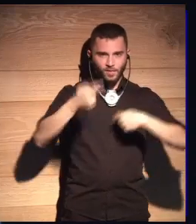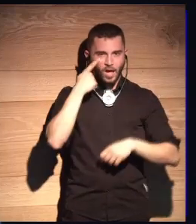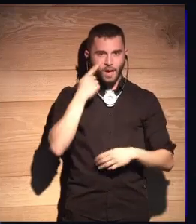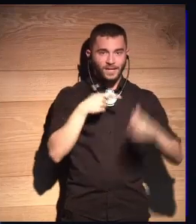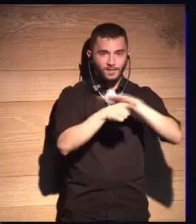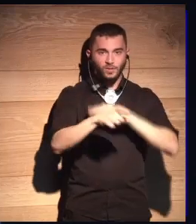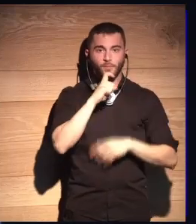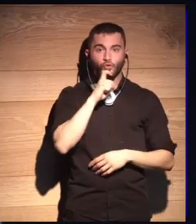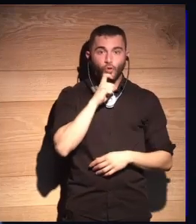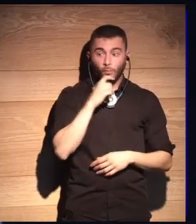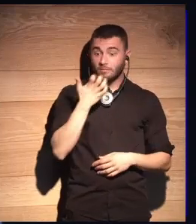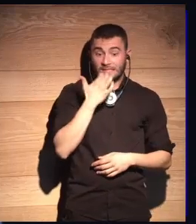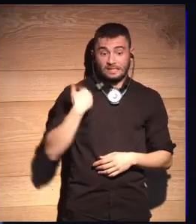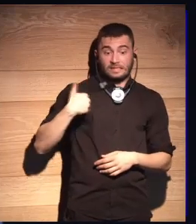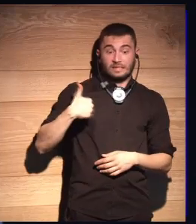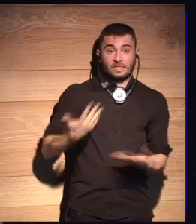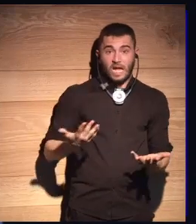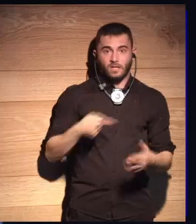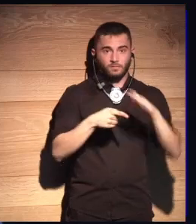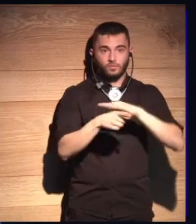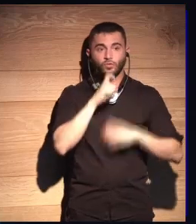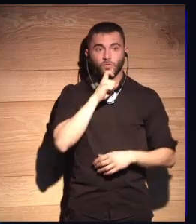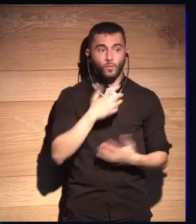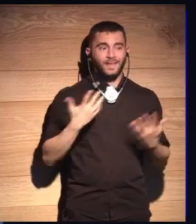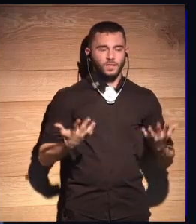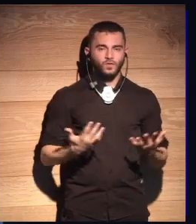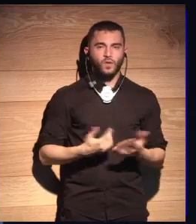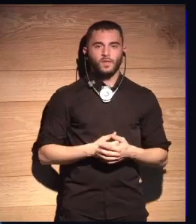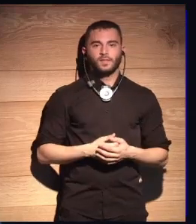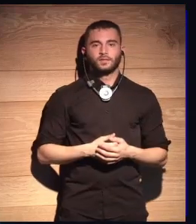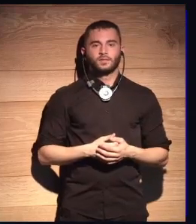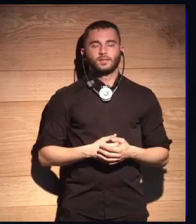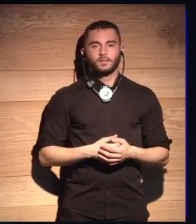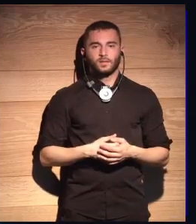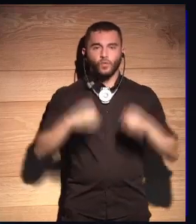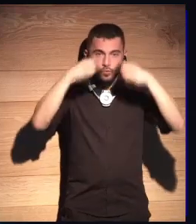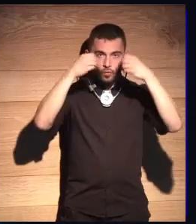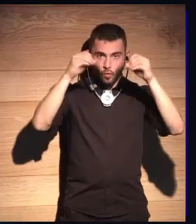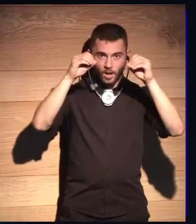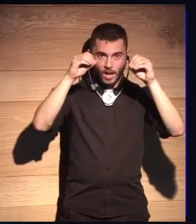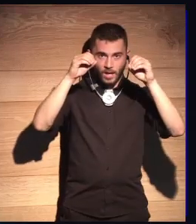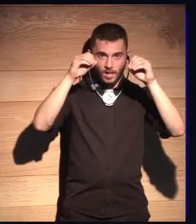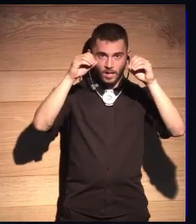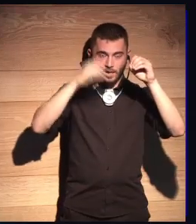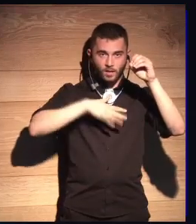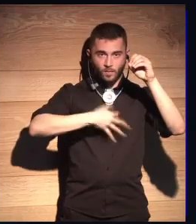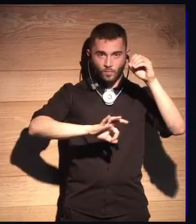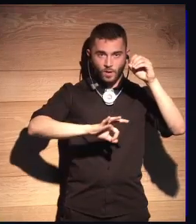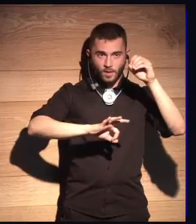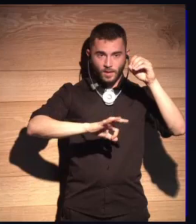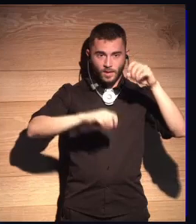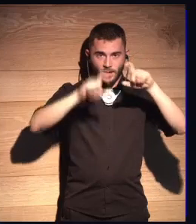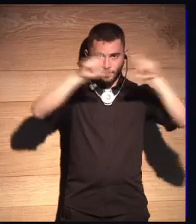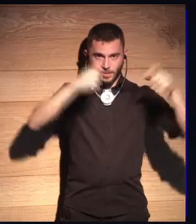this. So I think that equally Google can put businesses out of business, small business out of business, by tweaking